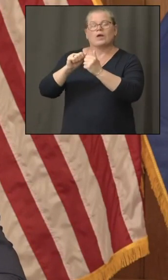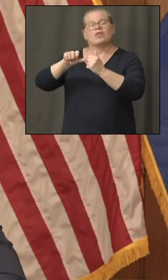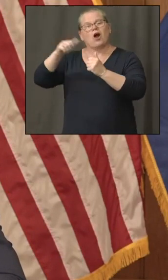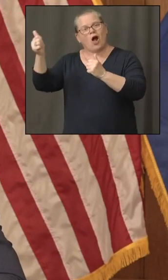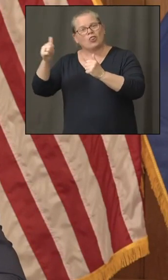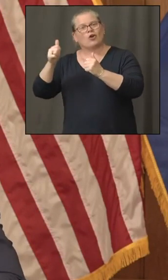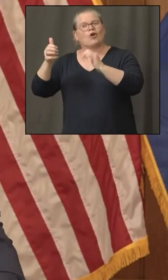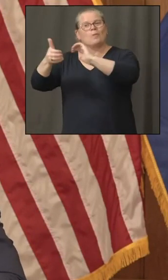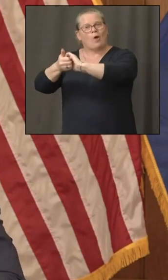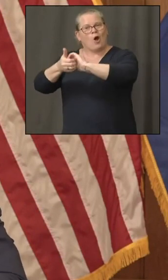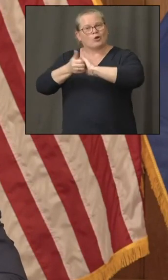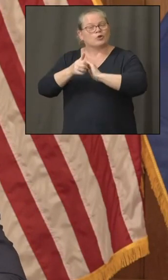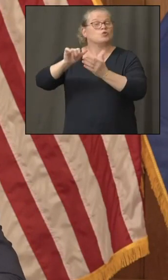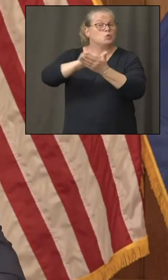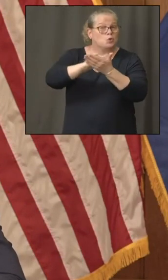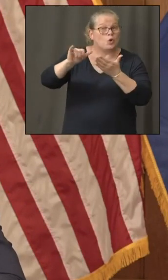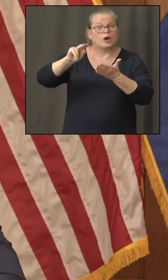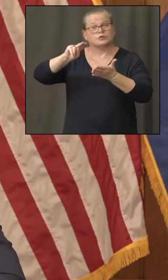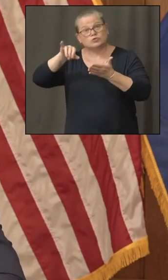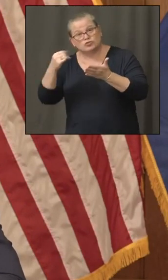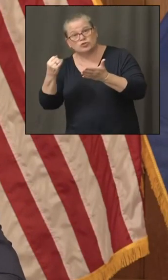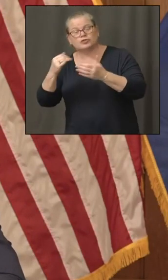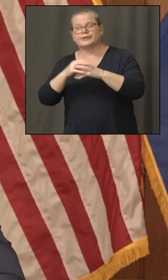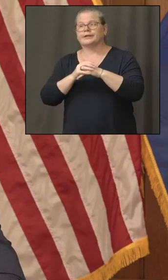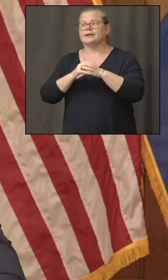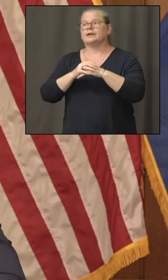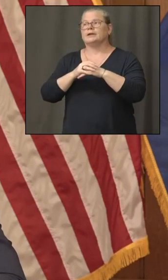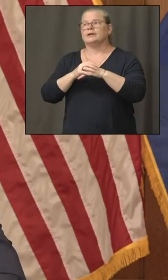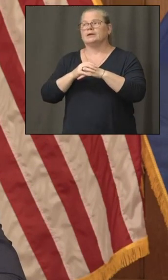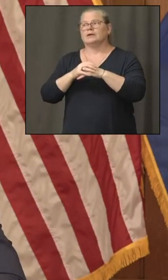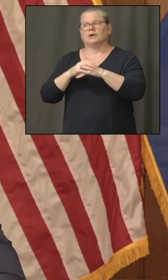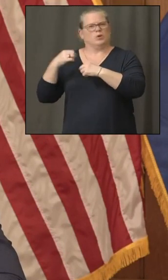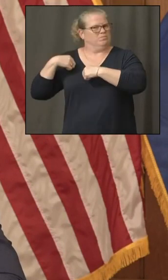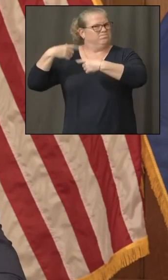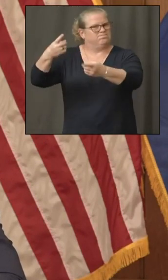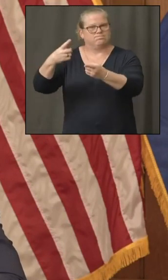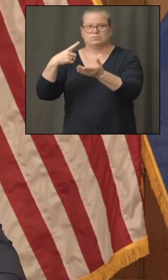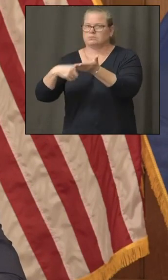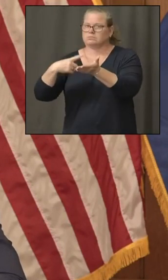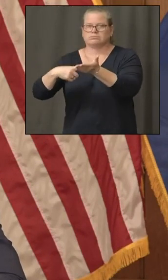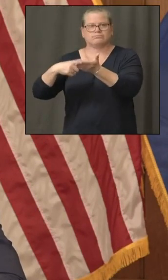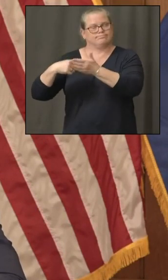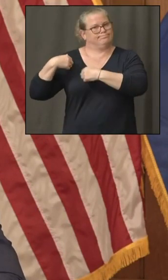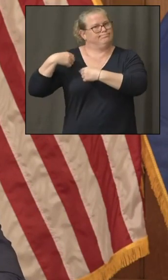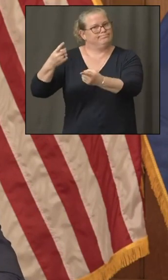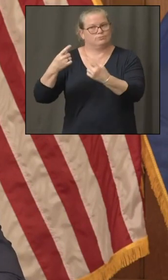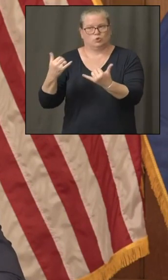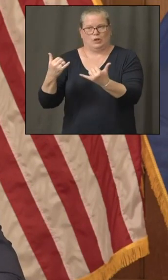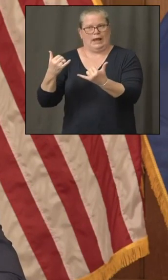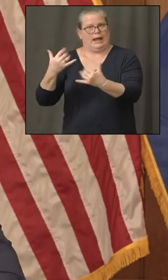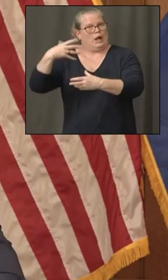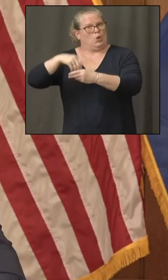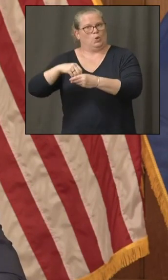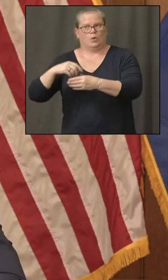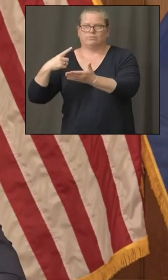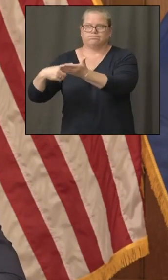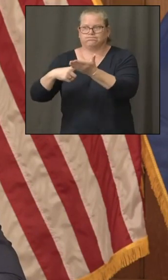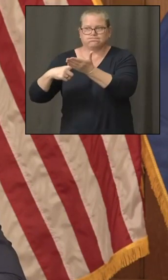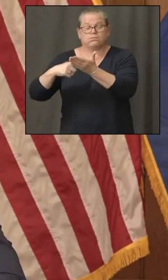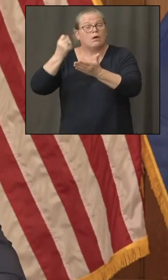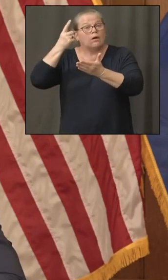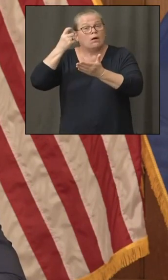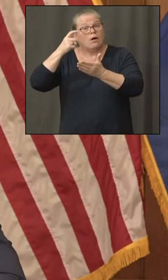Jersey, continuing with further conversations happening today. I would just also say that it's not just a focus on Florida. Let's